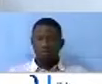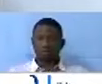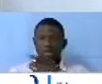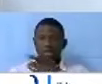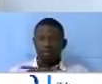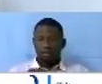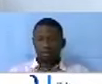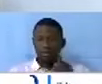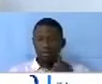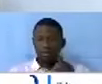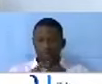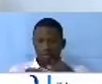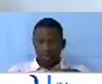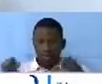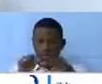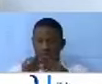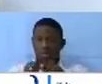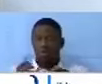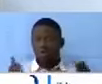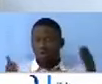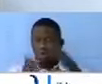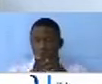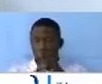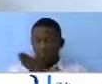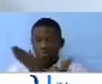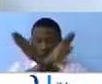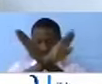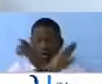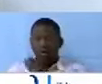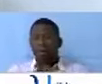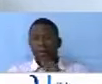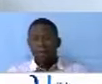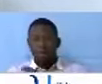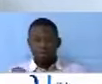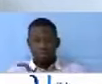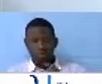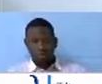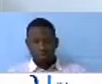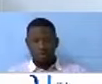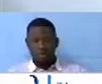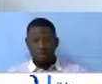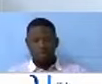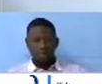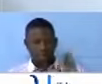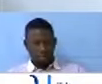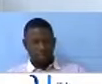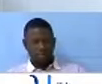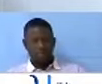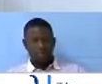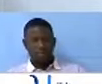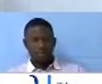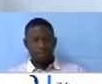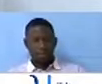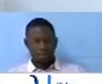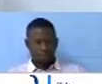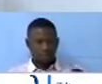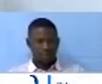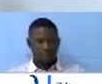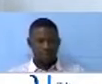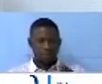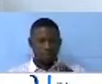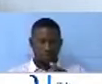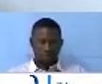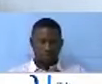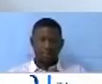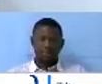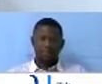Up to the junction of his compound. I dropped him. Ma wache ko fa. And gave him money. Ma